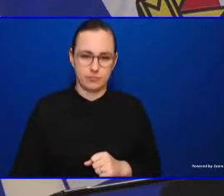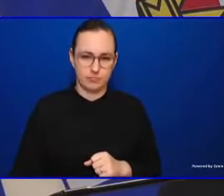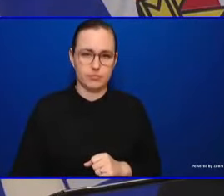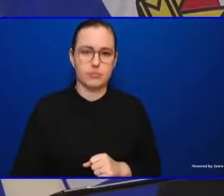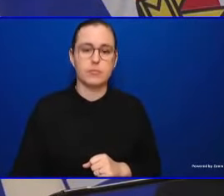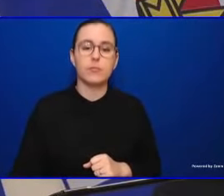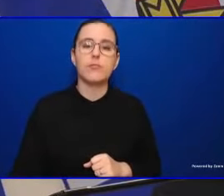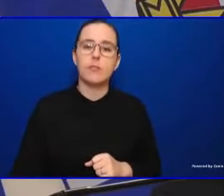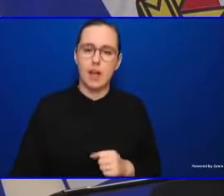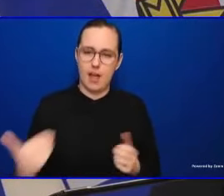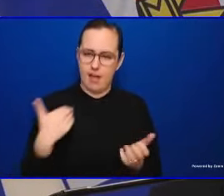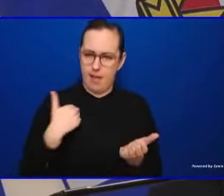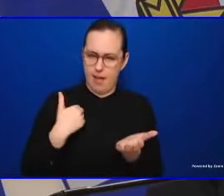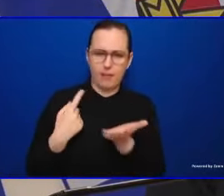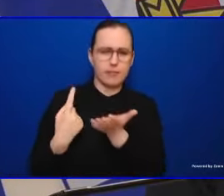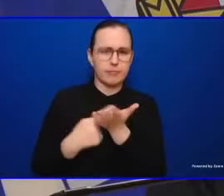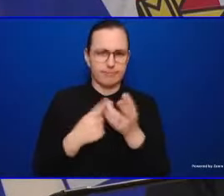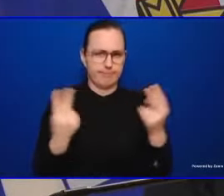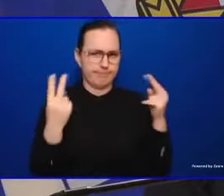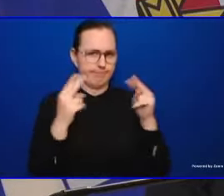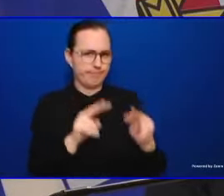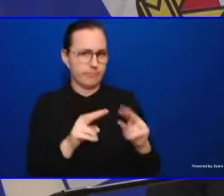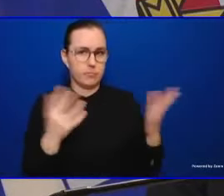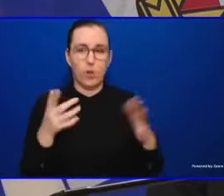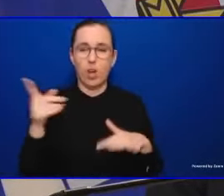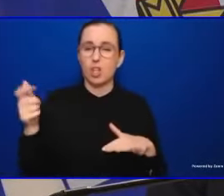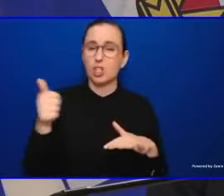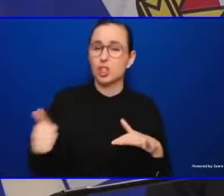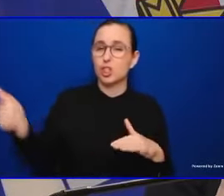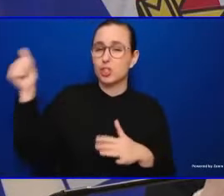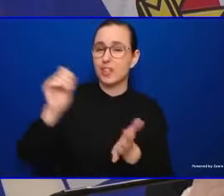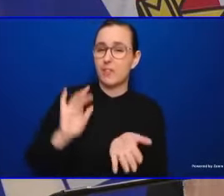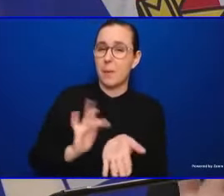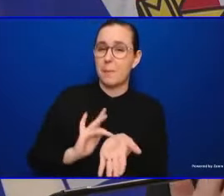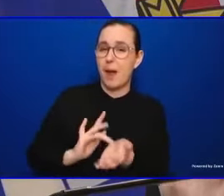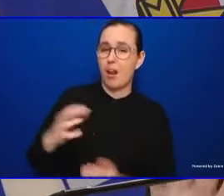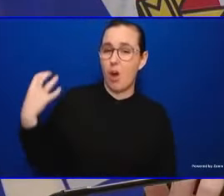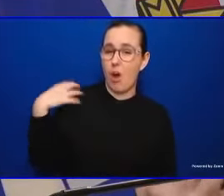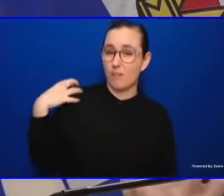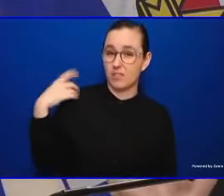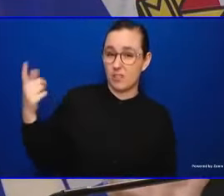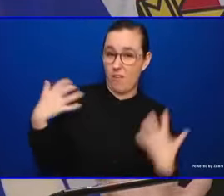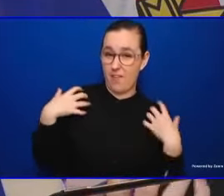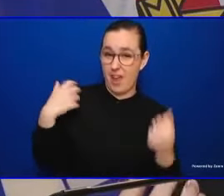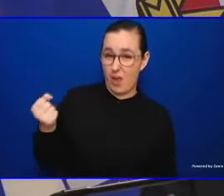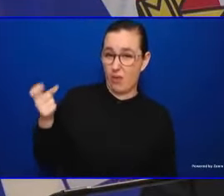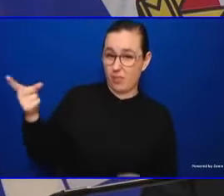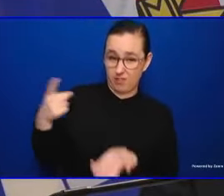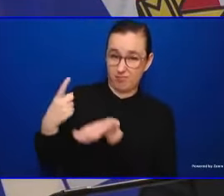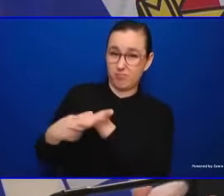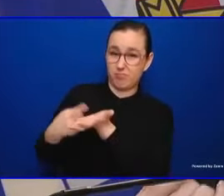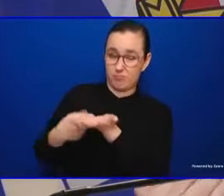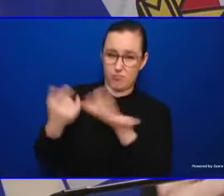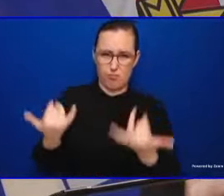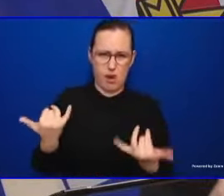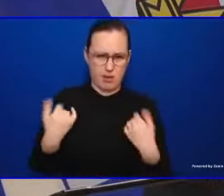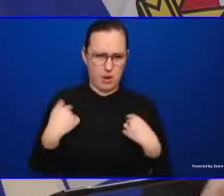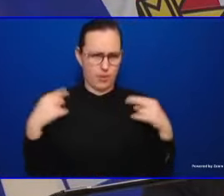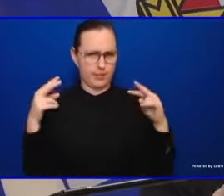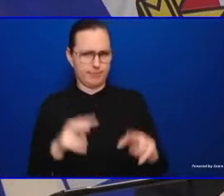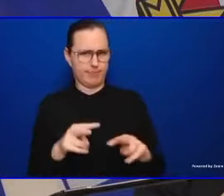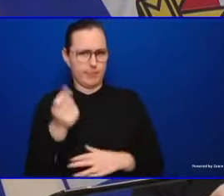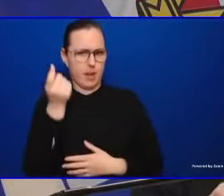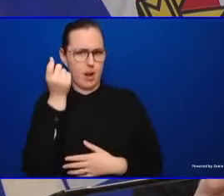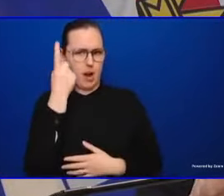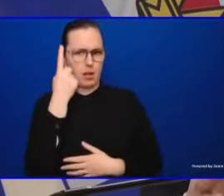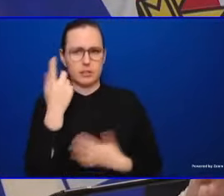thing, especially now where we're trying to understand the severity of illness with Omicron. So we're trying to